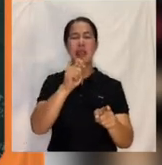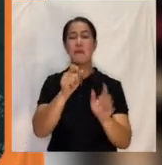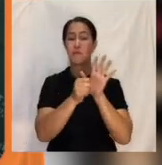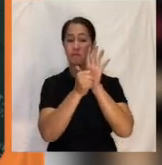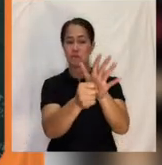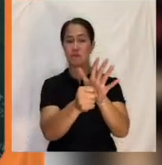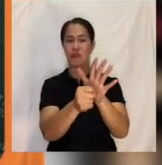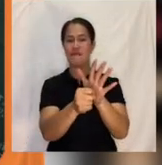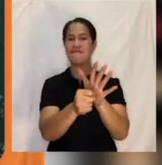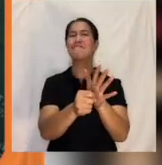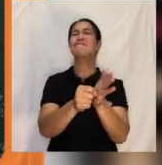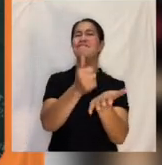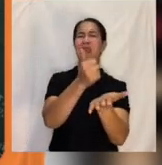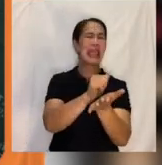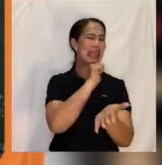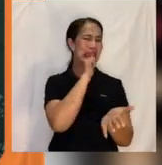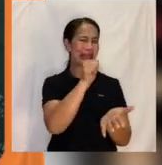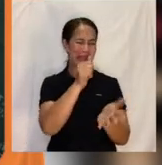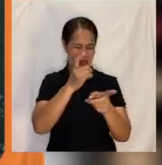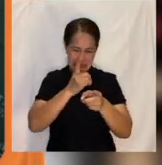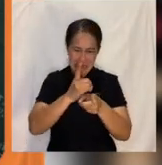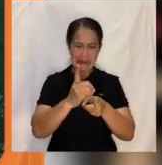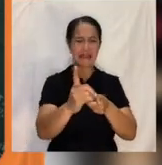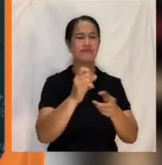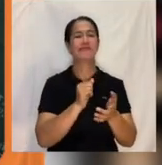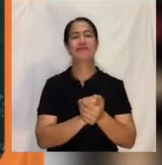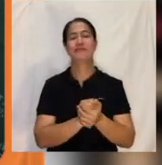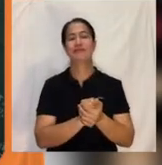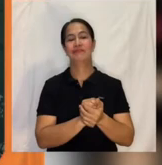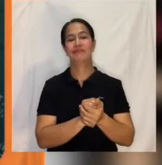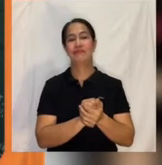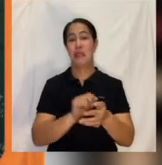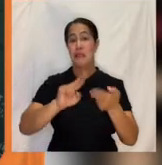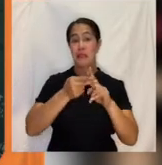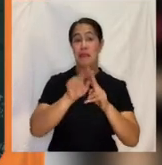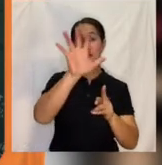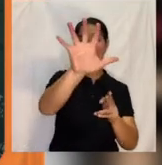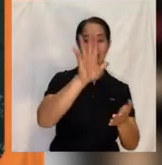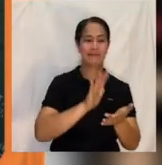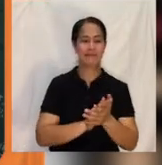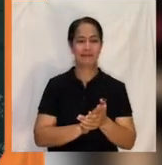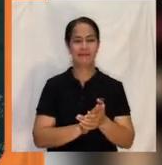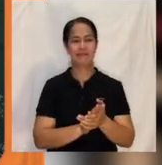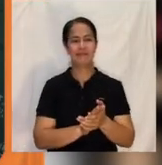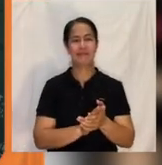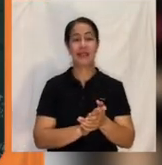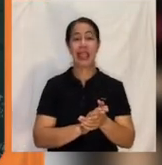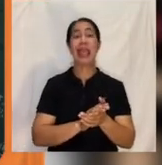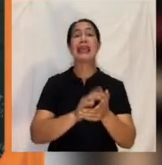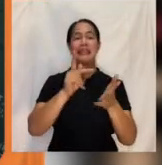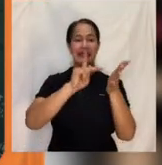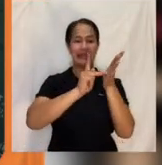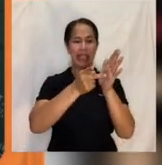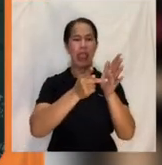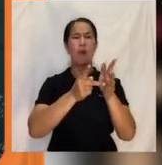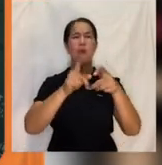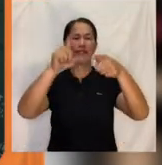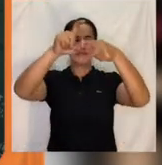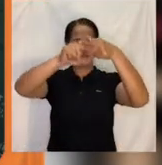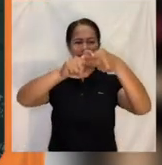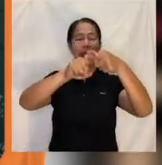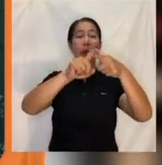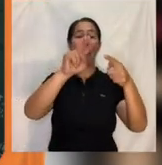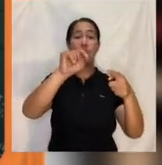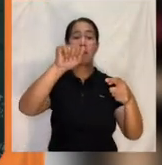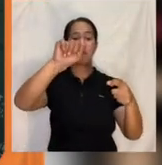show affirmation and not direction. Number five. The key was hanging